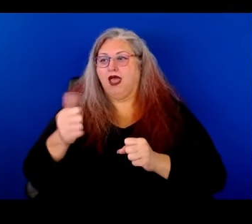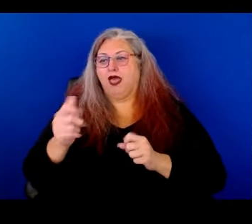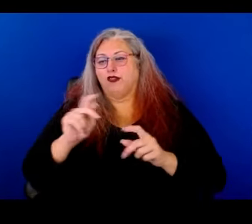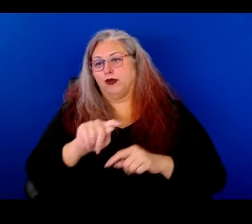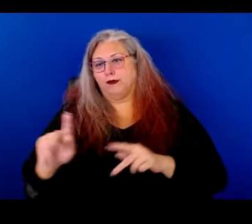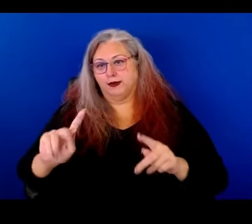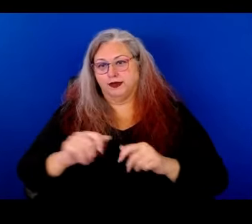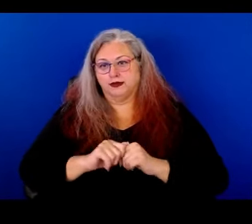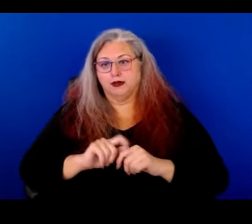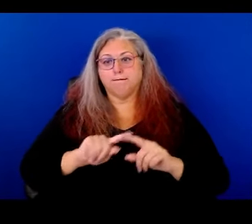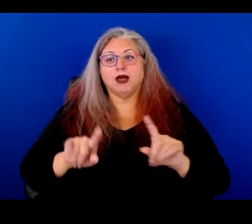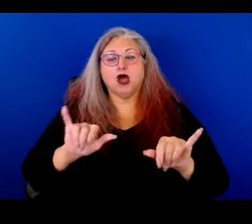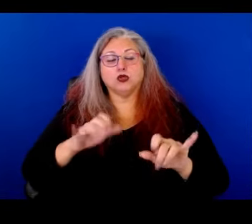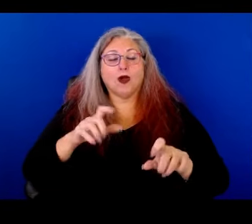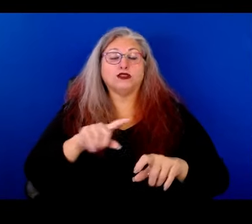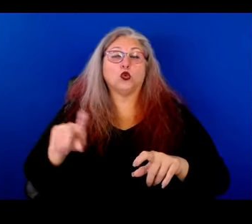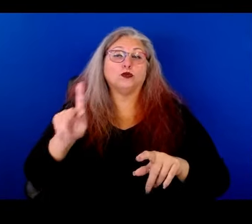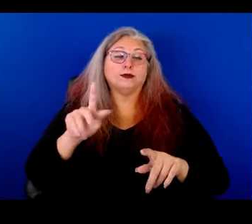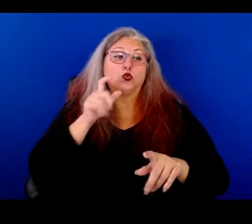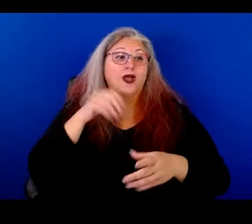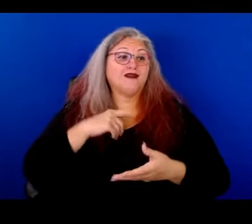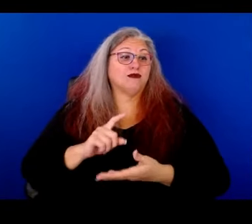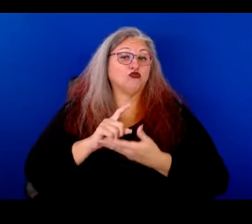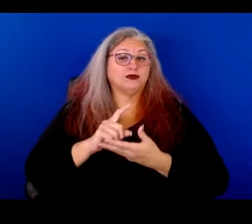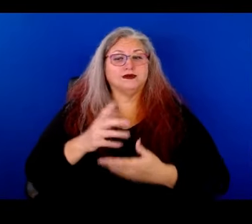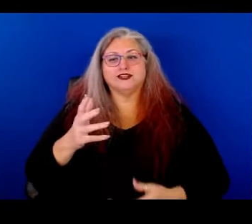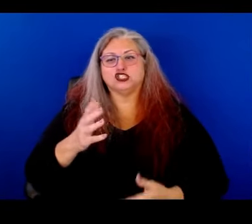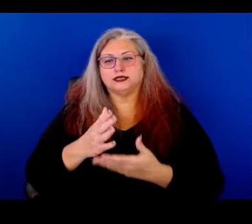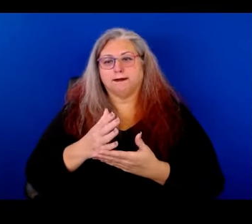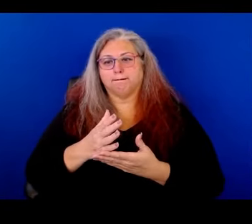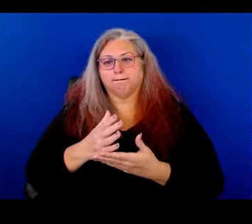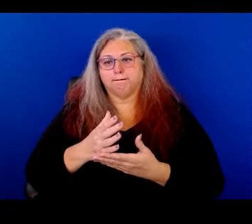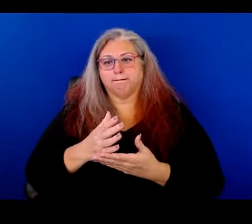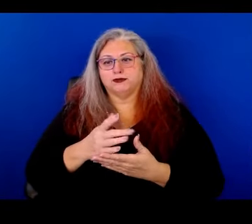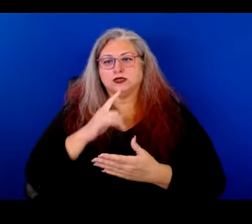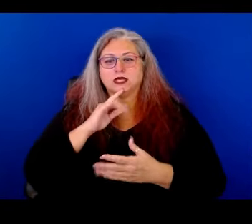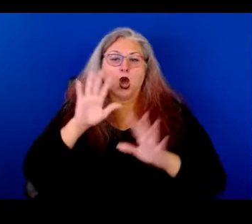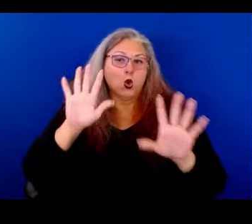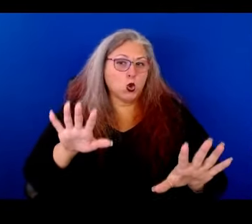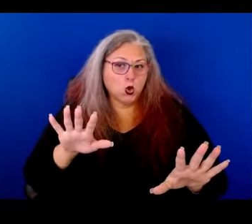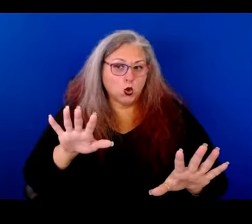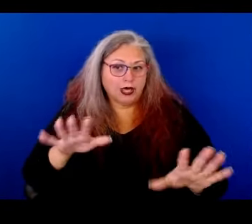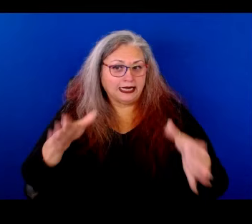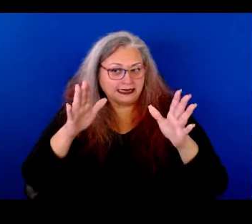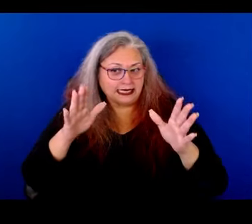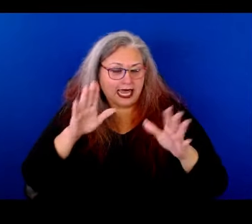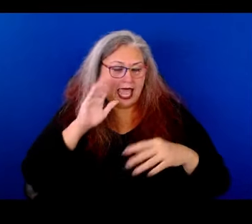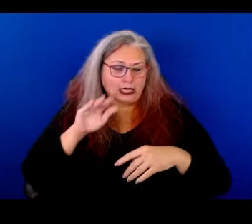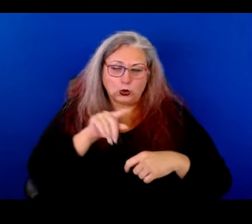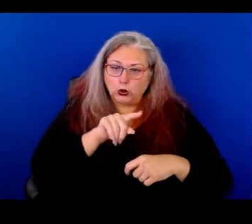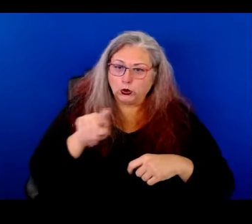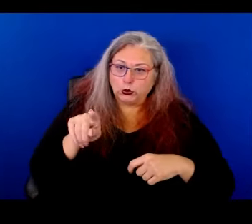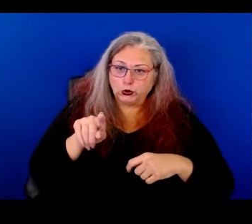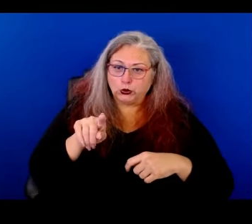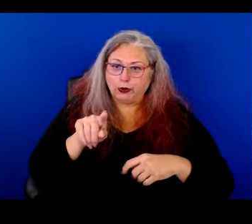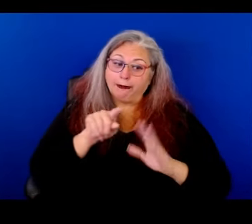other people. But also I want privileged people to stop being like, listen, I know that you're